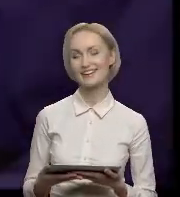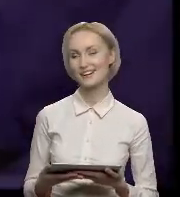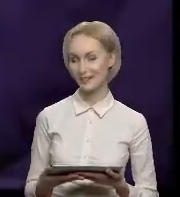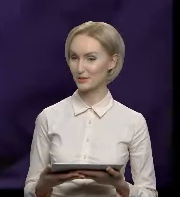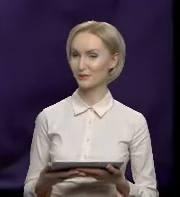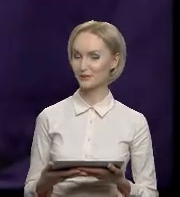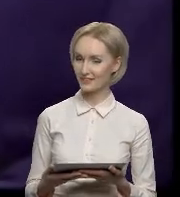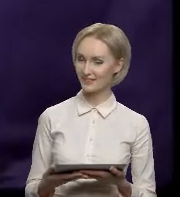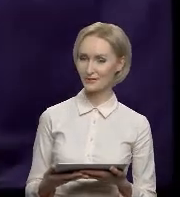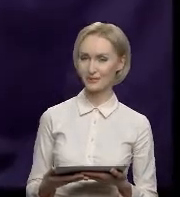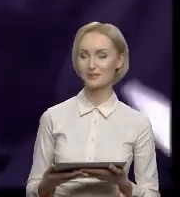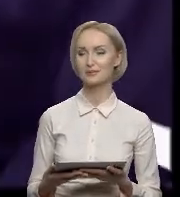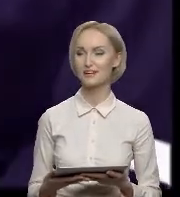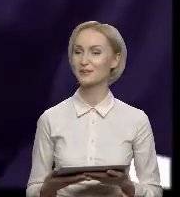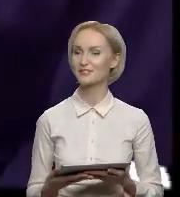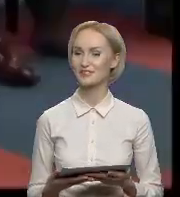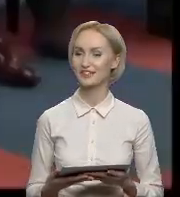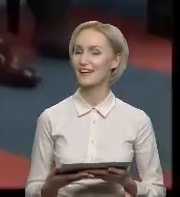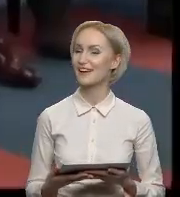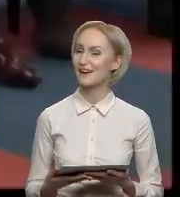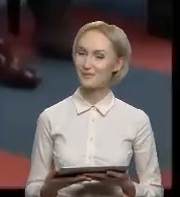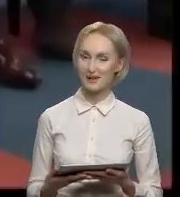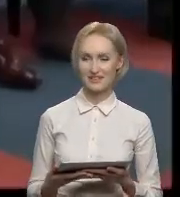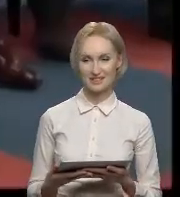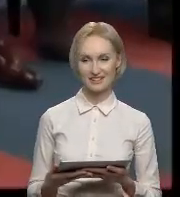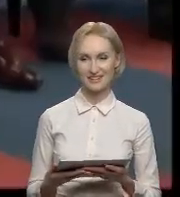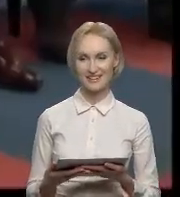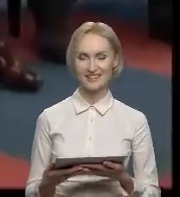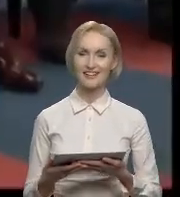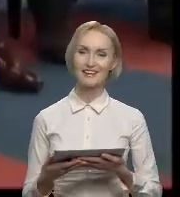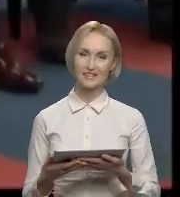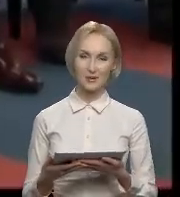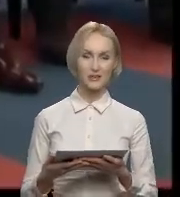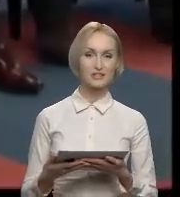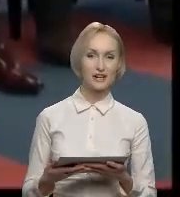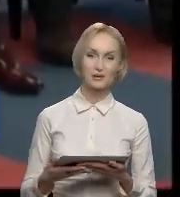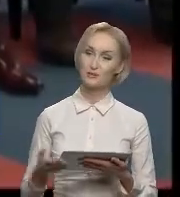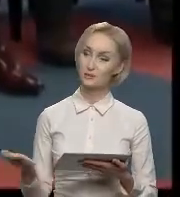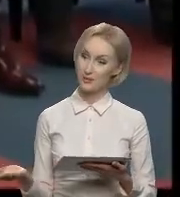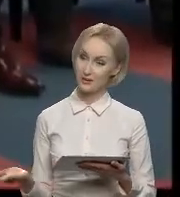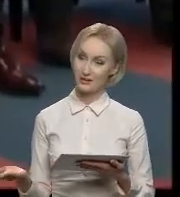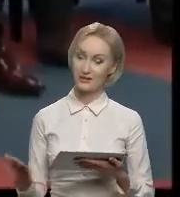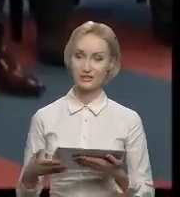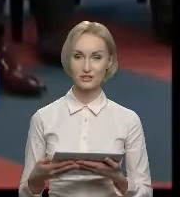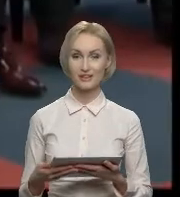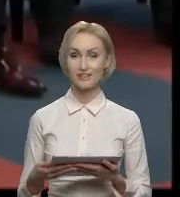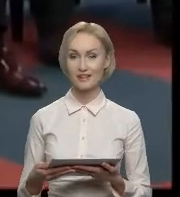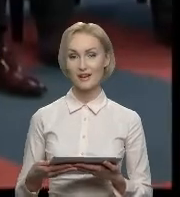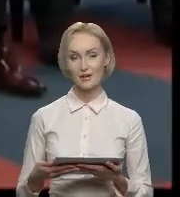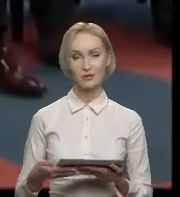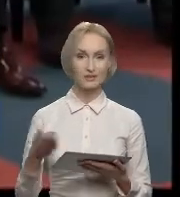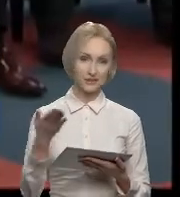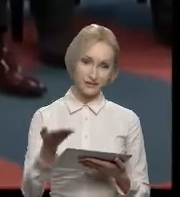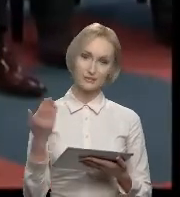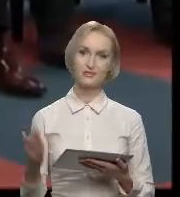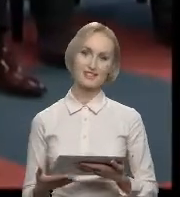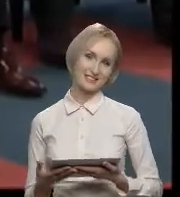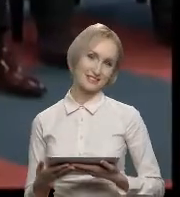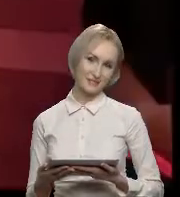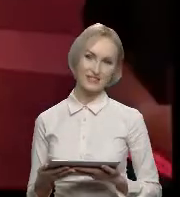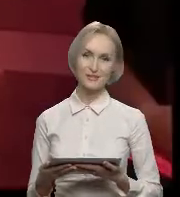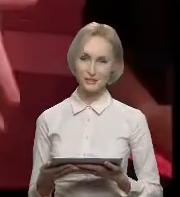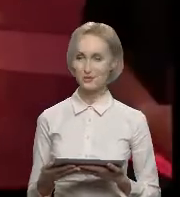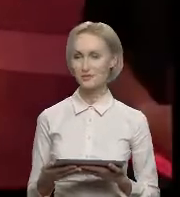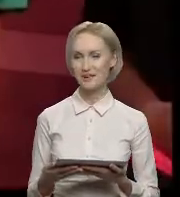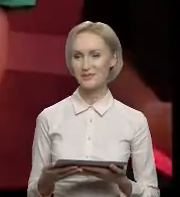You already know you're 100%. Yes. Yeah. You already know you're the father. What about Jazz though? I mean, I still need a paternity test for her. She won't take one. Why won't you? Why can't she